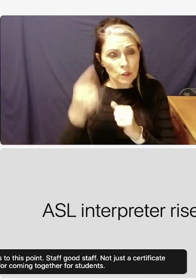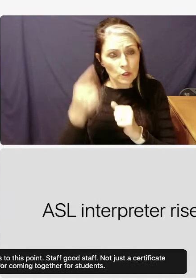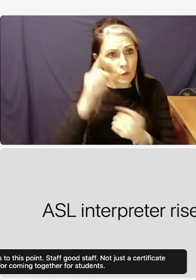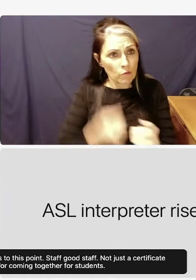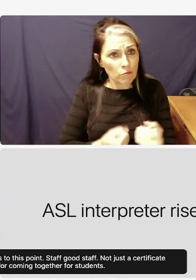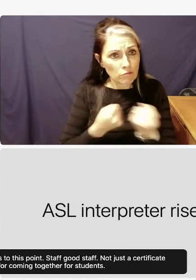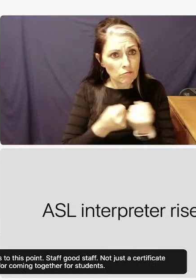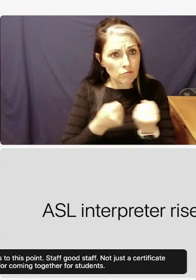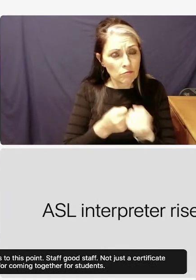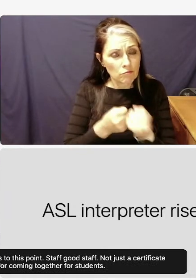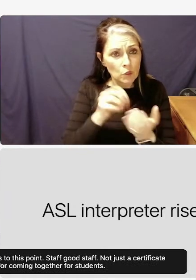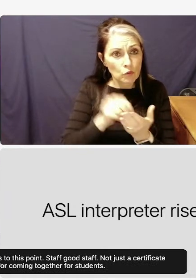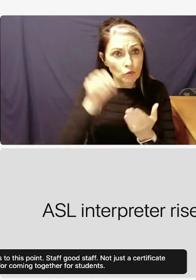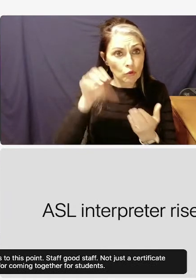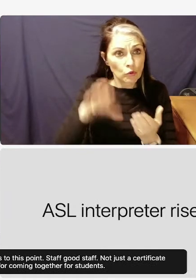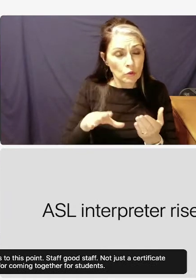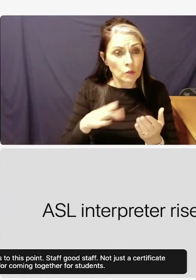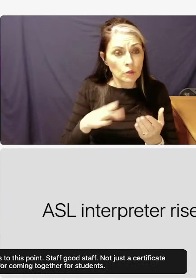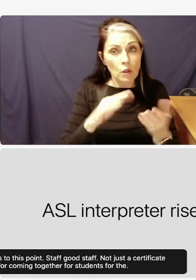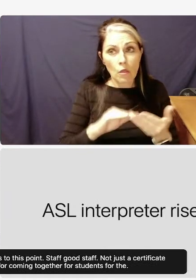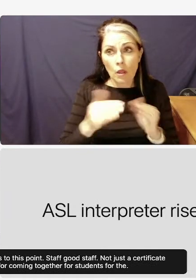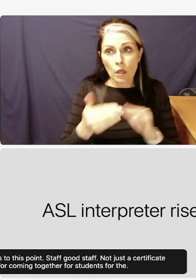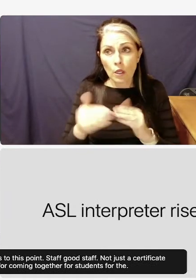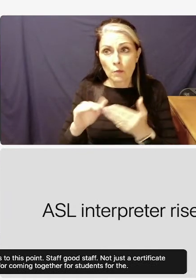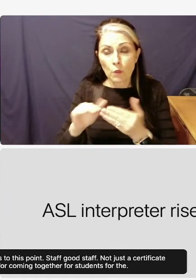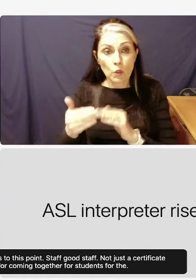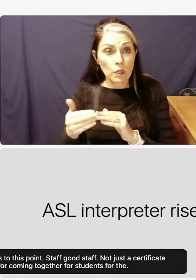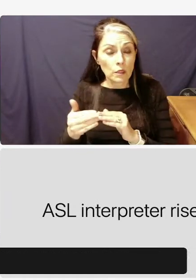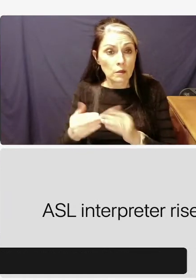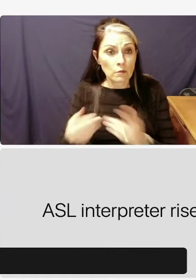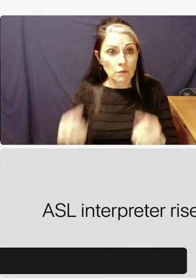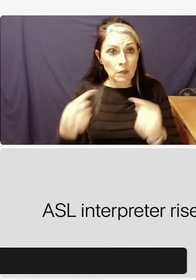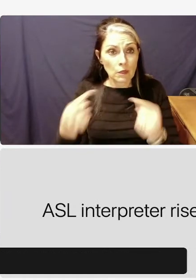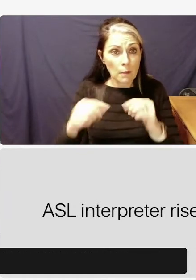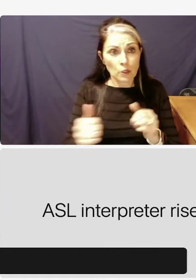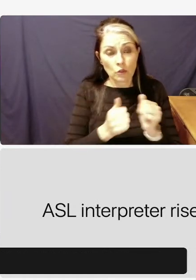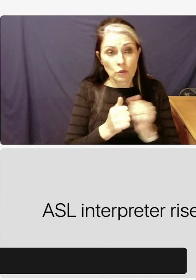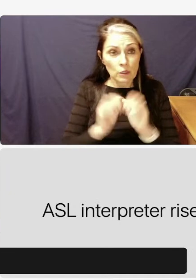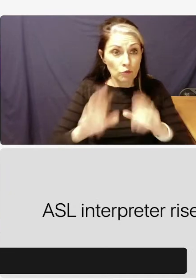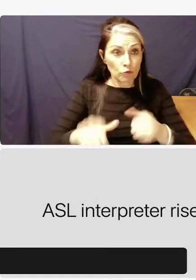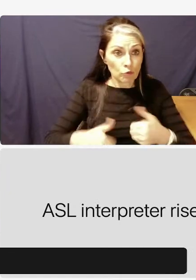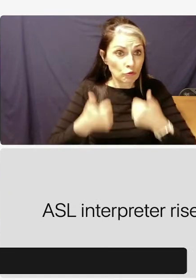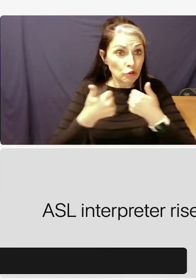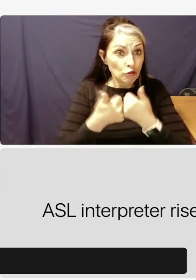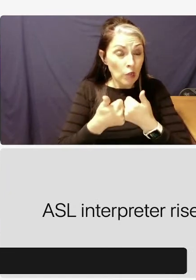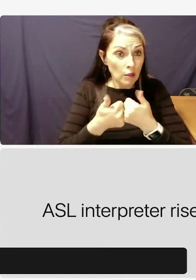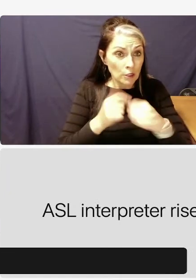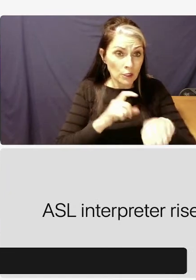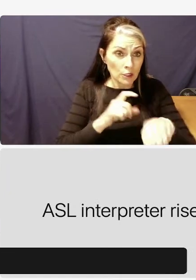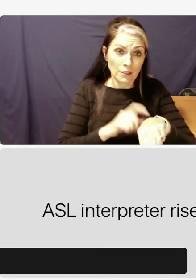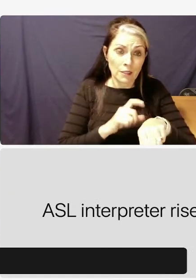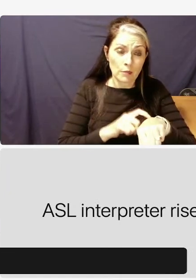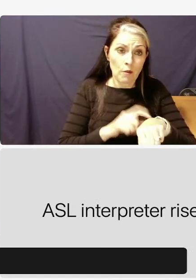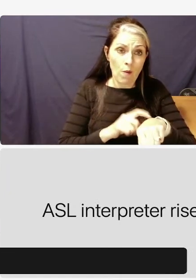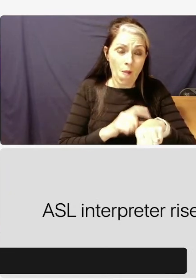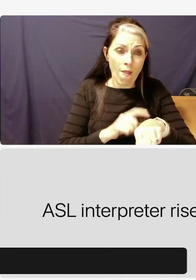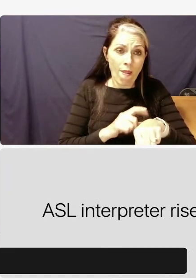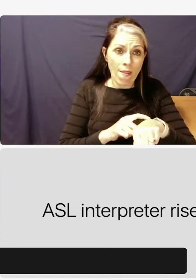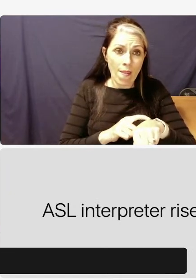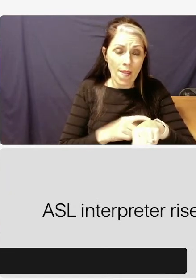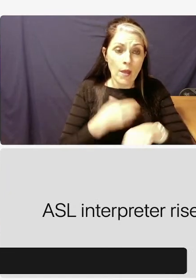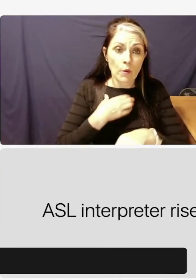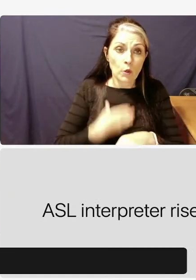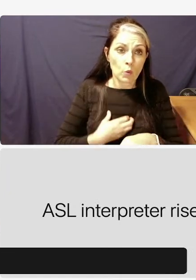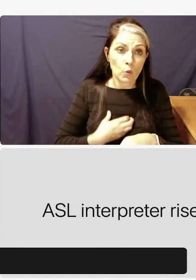for uh the community uh for coming together during these challenging times uh and i want to